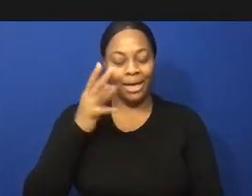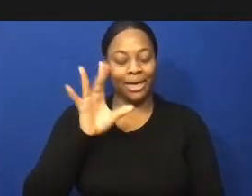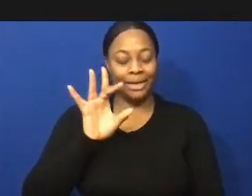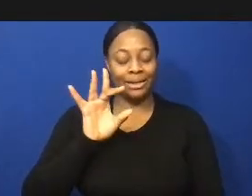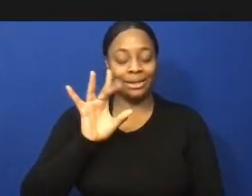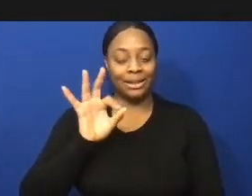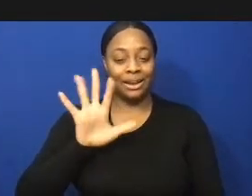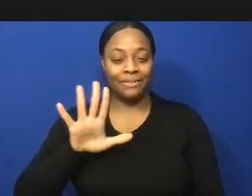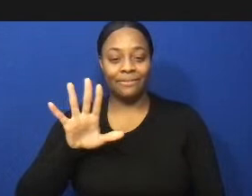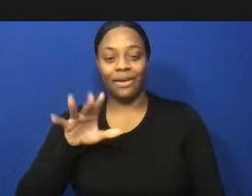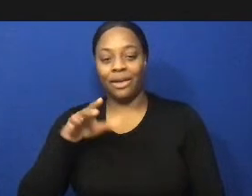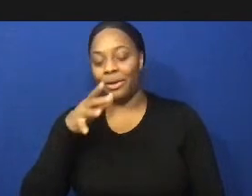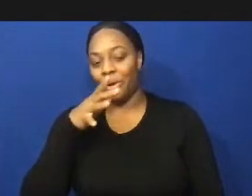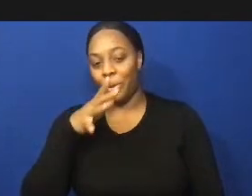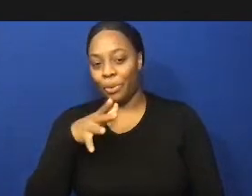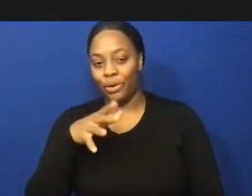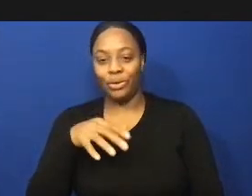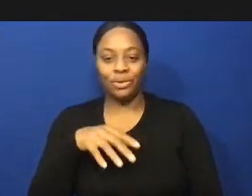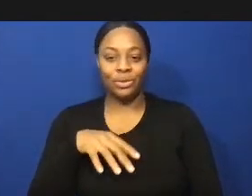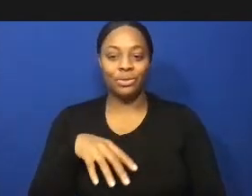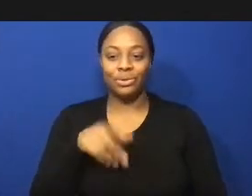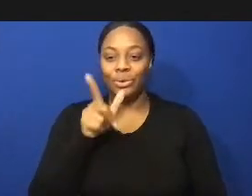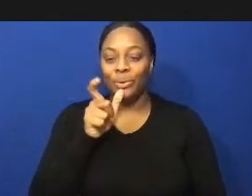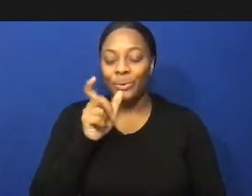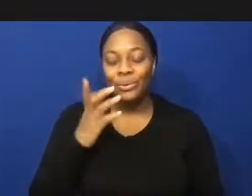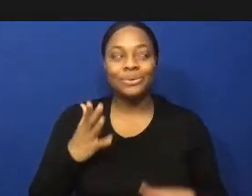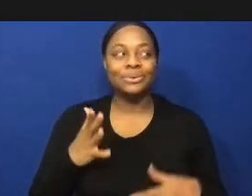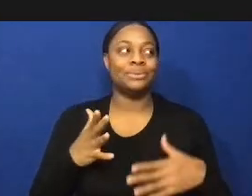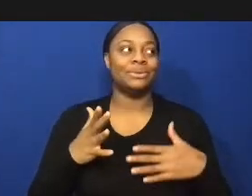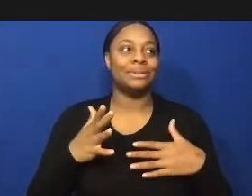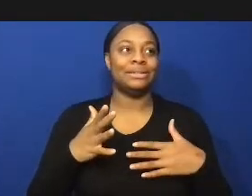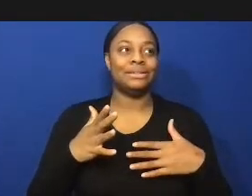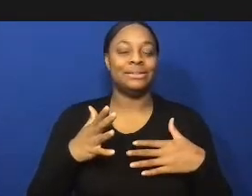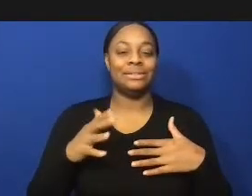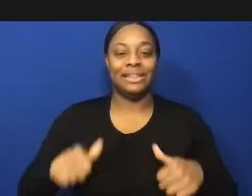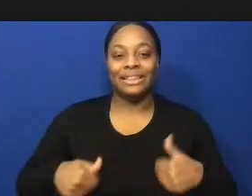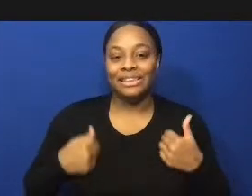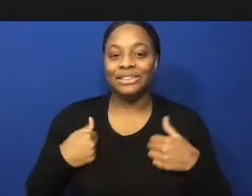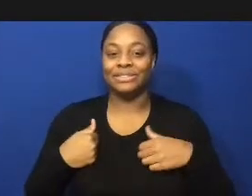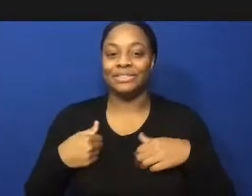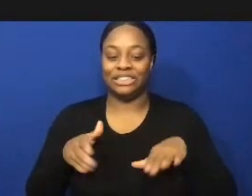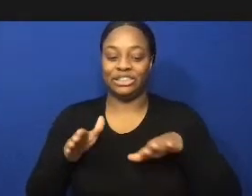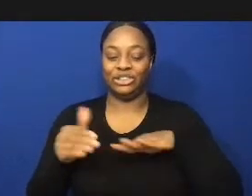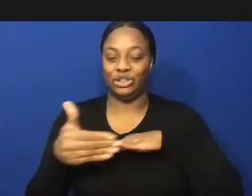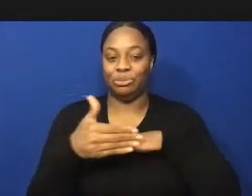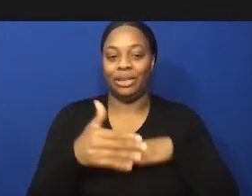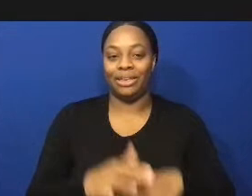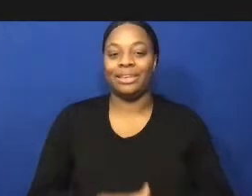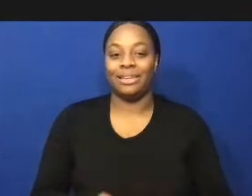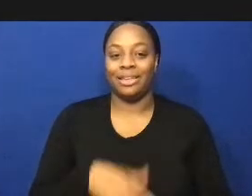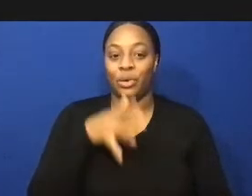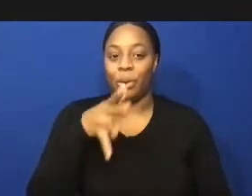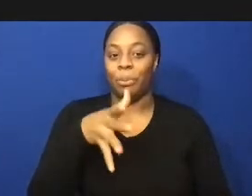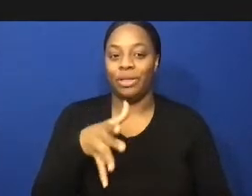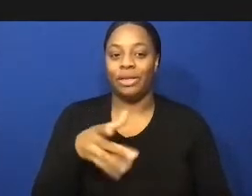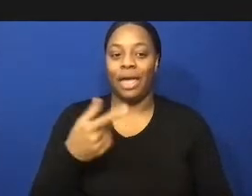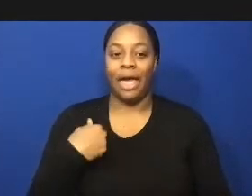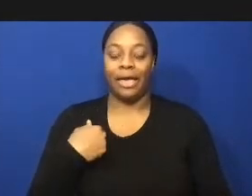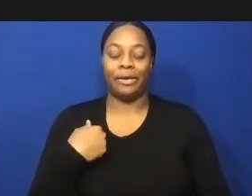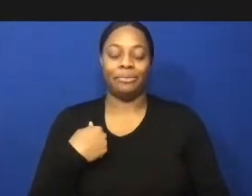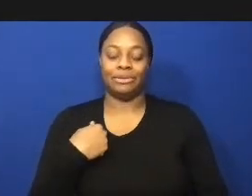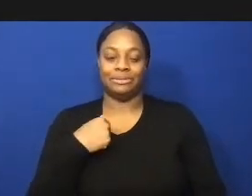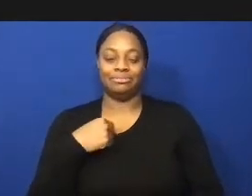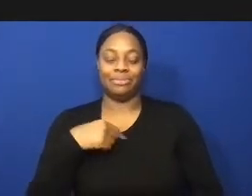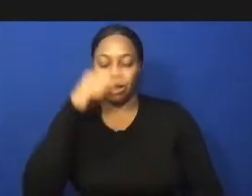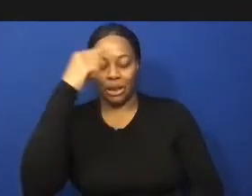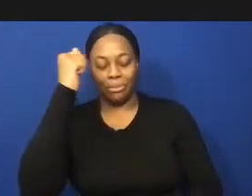95-year-old mother, Pearline Warren, who is spry and lives in Jamaica. I am a non-disabled Black woman.